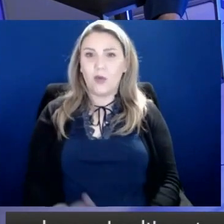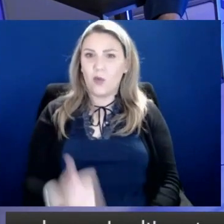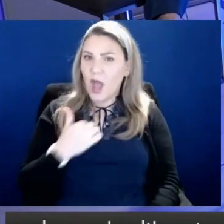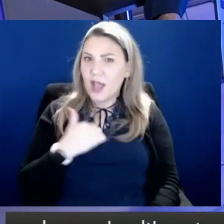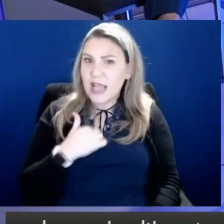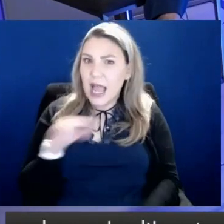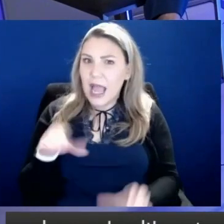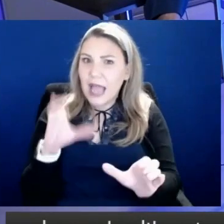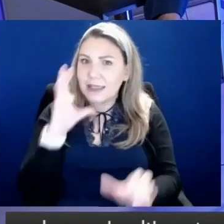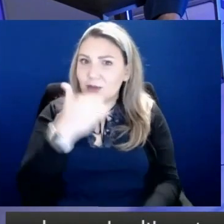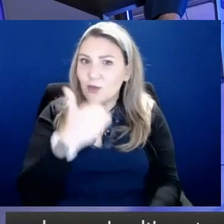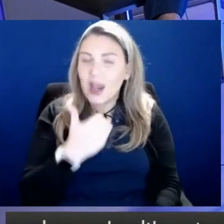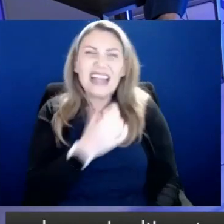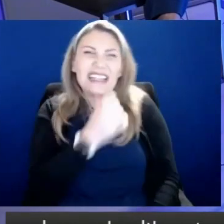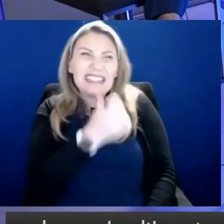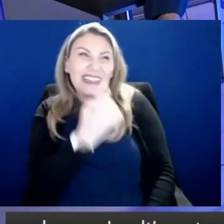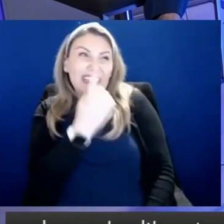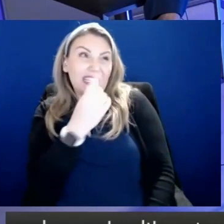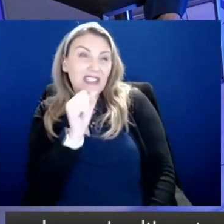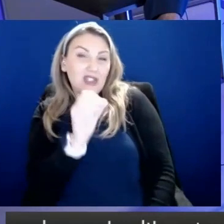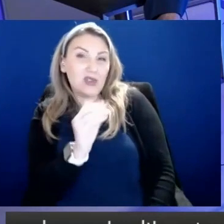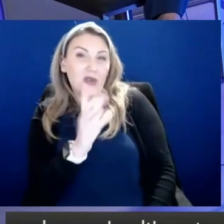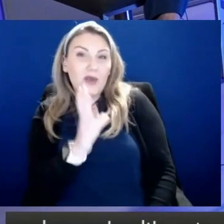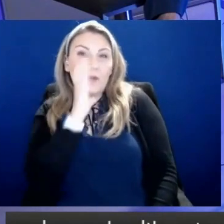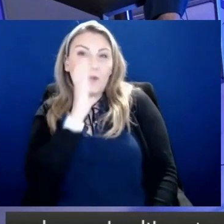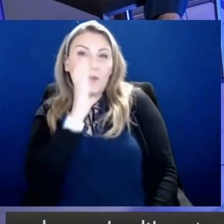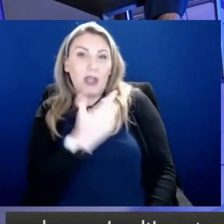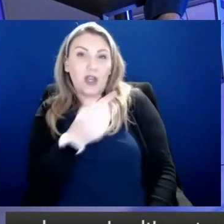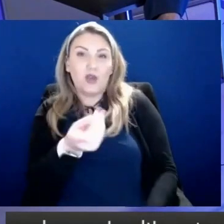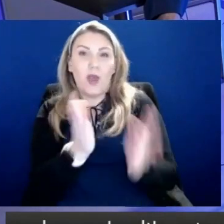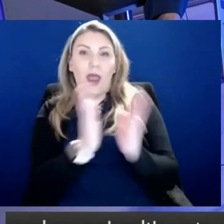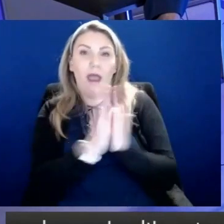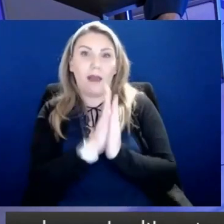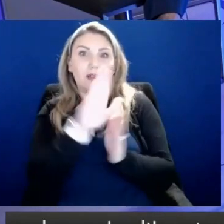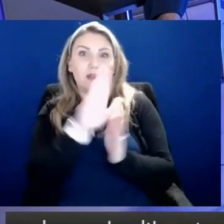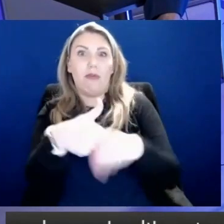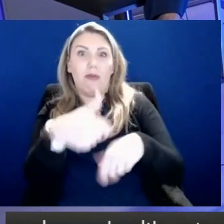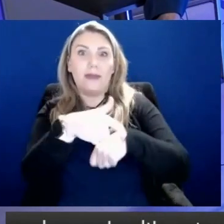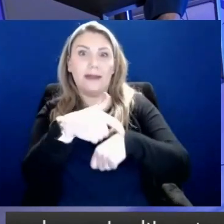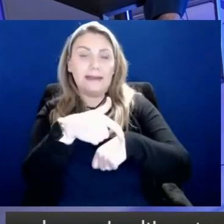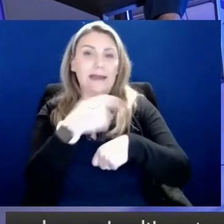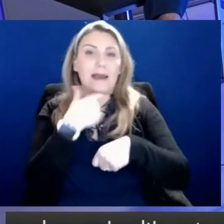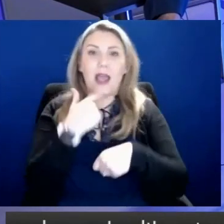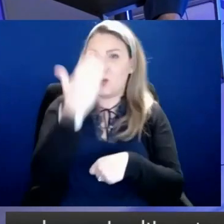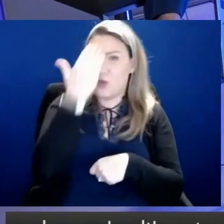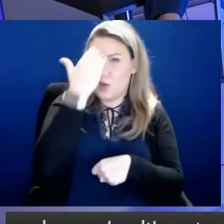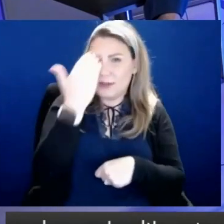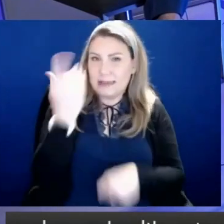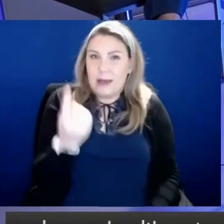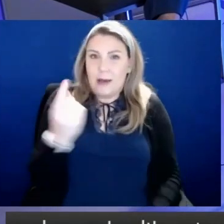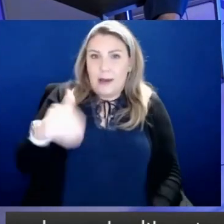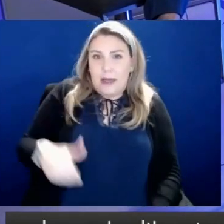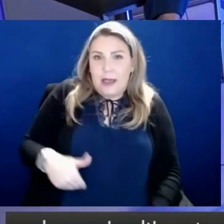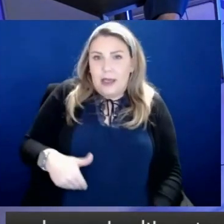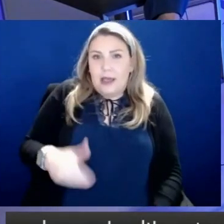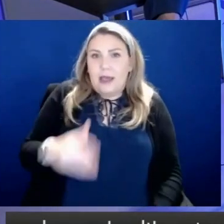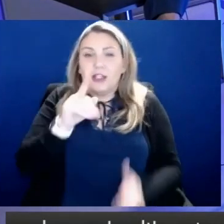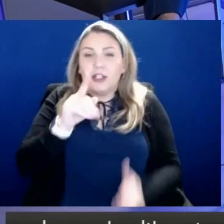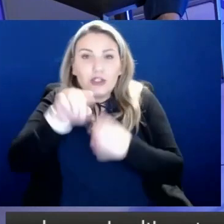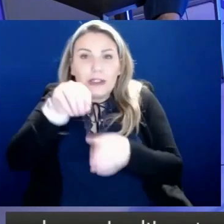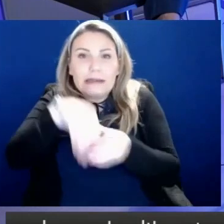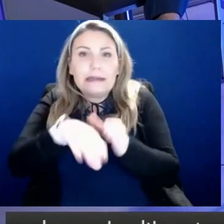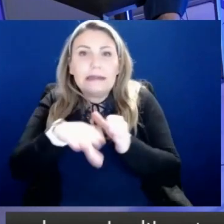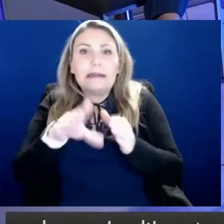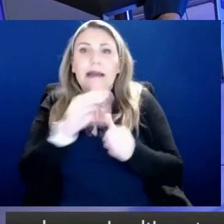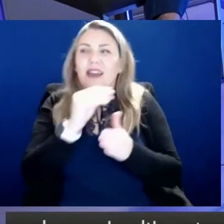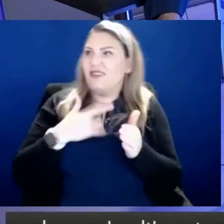I didn't think so. I think it was weird that you just kept asking me all the time. So I knew there was something internal with you wanting to kind of keep checking in. Like, I feel weird.